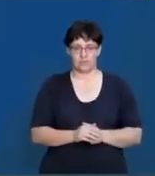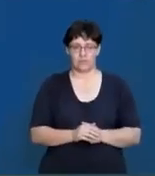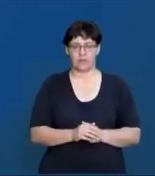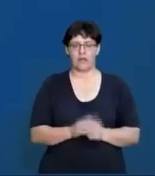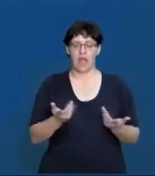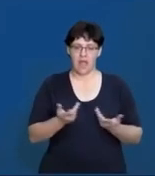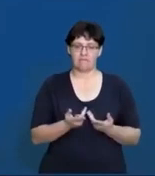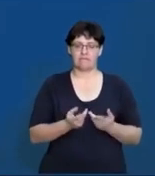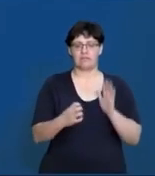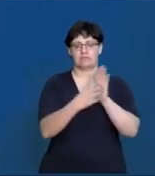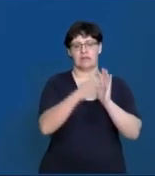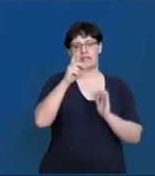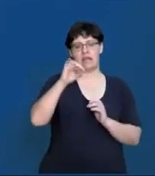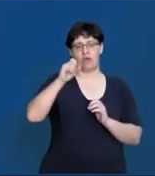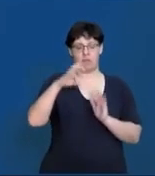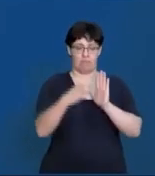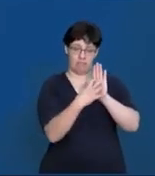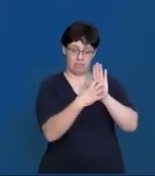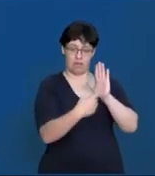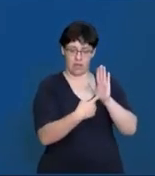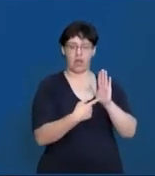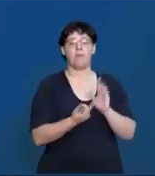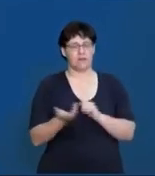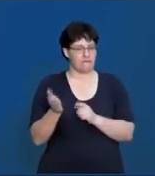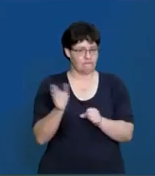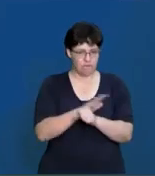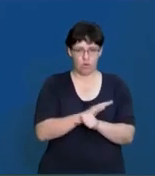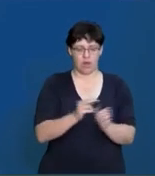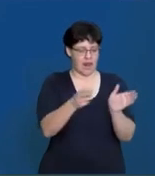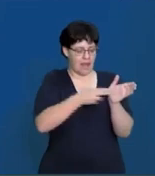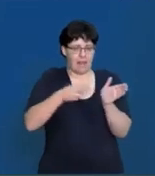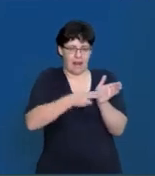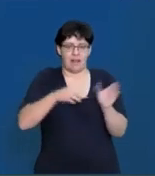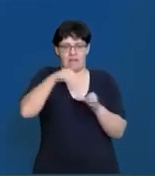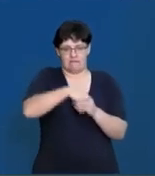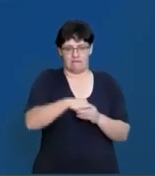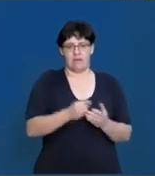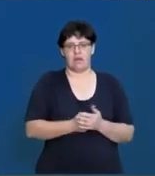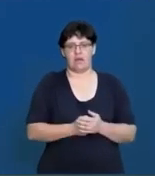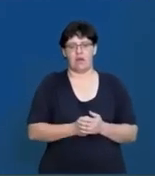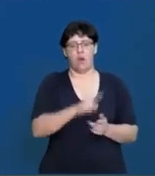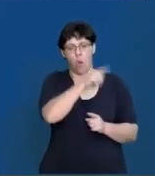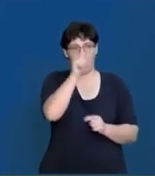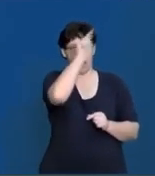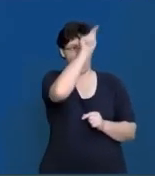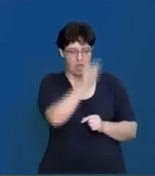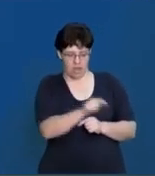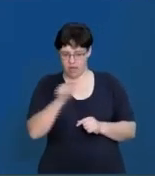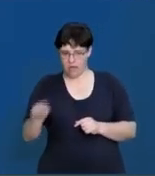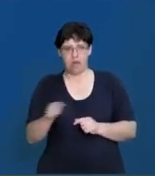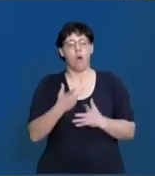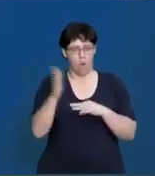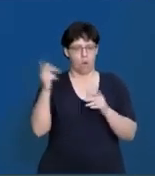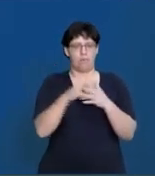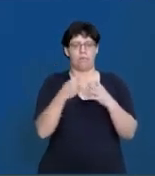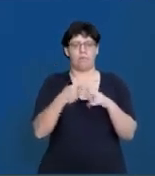show differences in. Right, if it's a diagram that is required, please draw a fully labeled diagram. Make sure all the X's